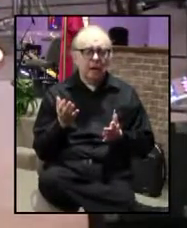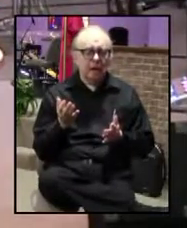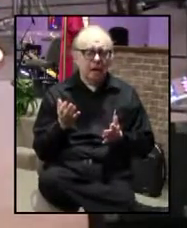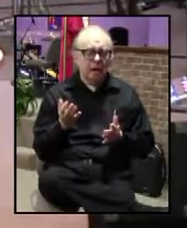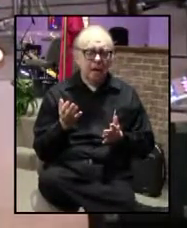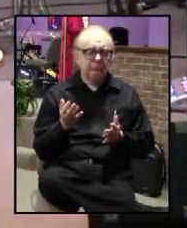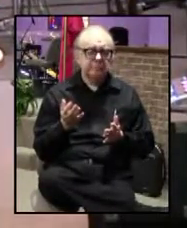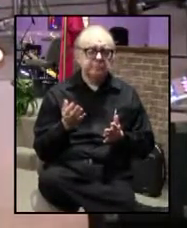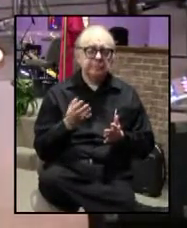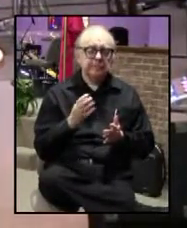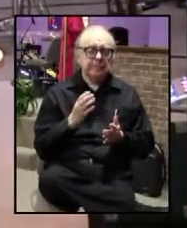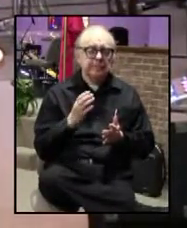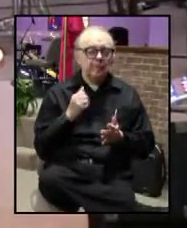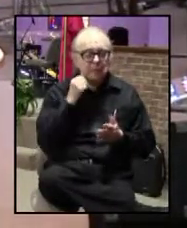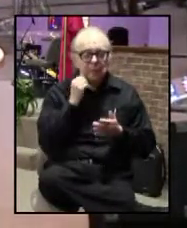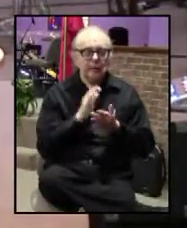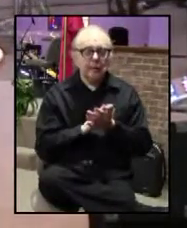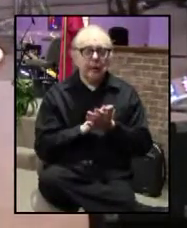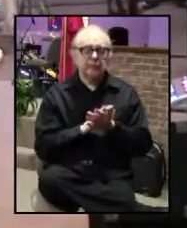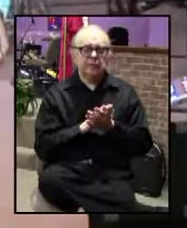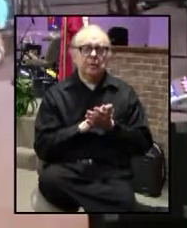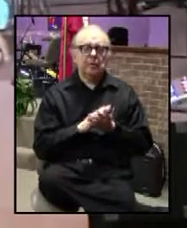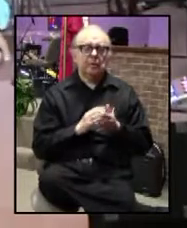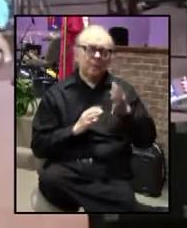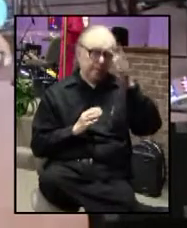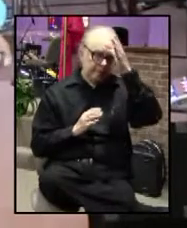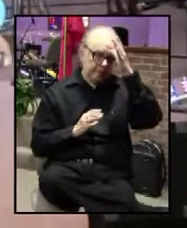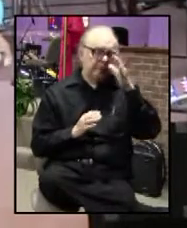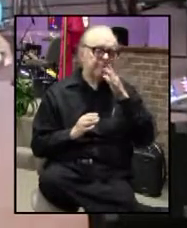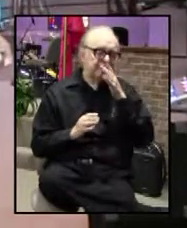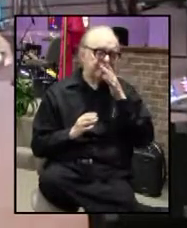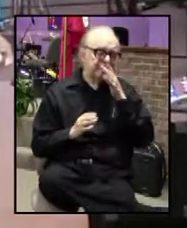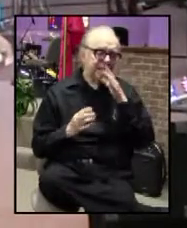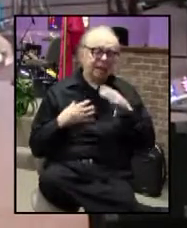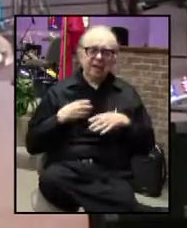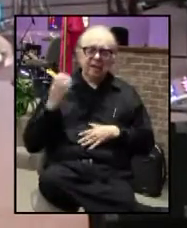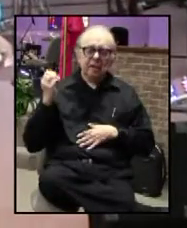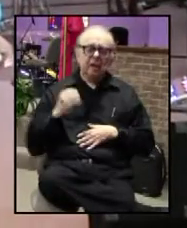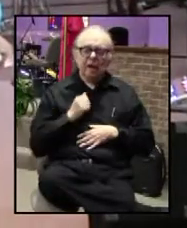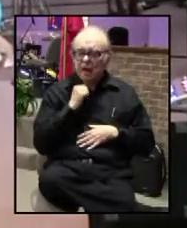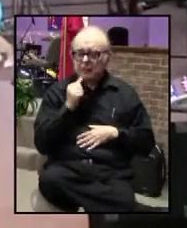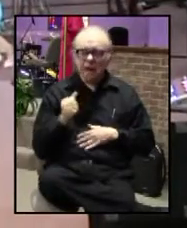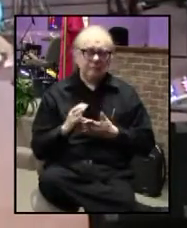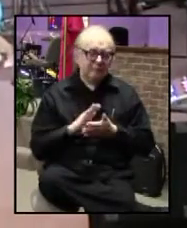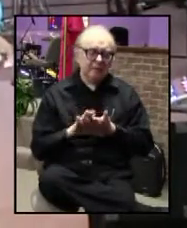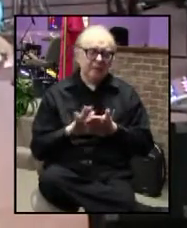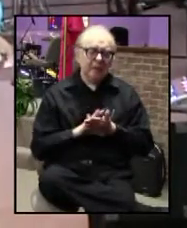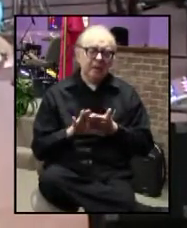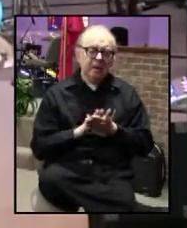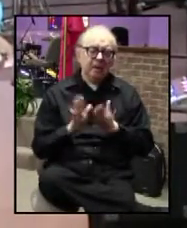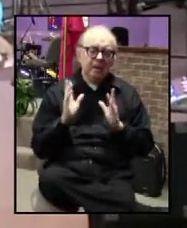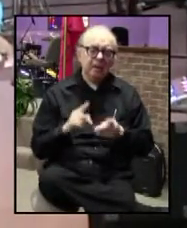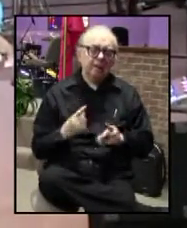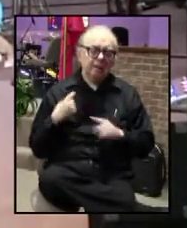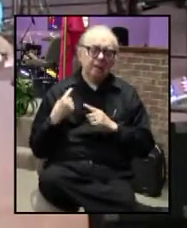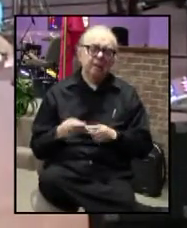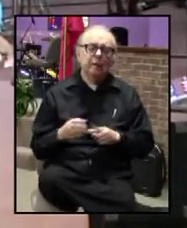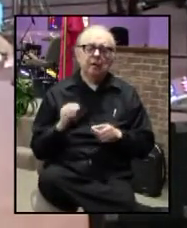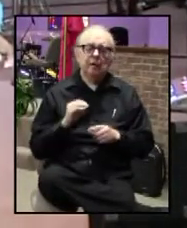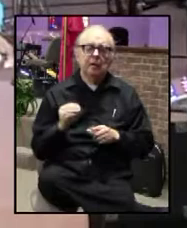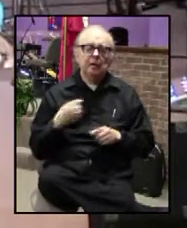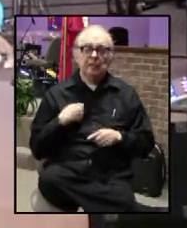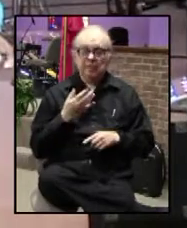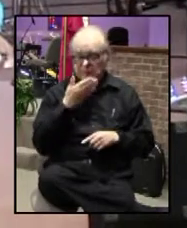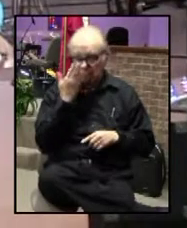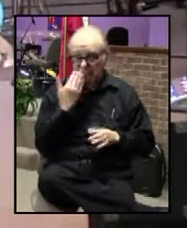Diana's mom and dad's to take a shower, because I hadn't showered since like Monday. I'm beginning to stink